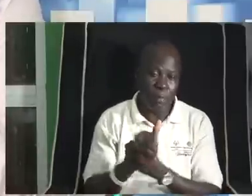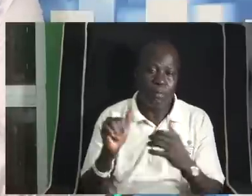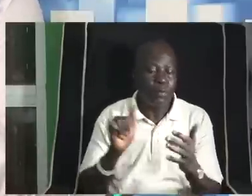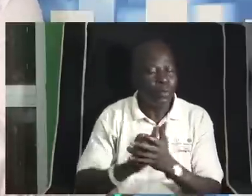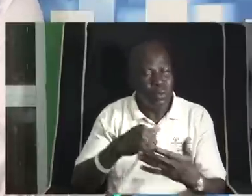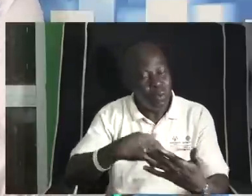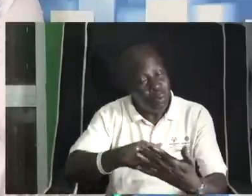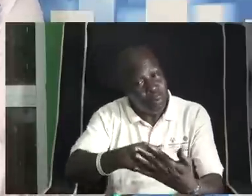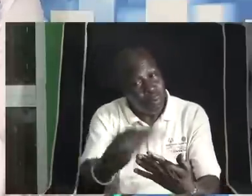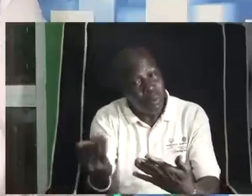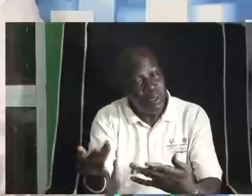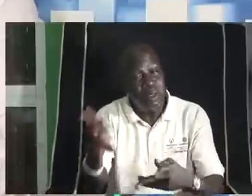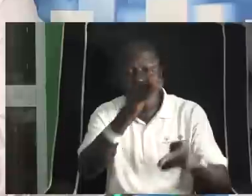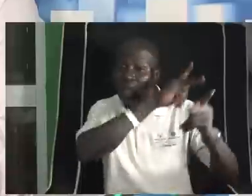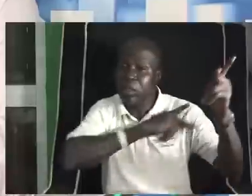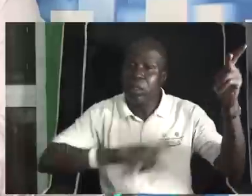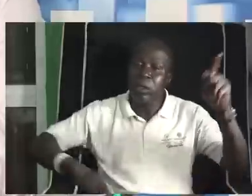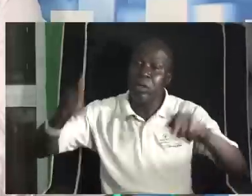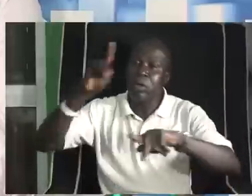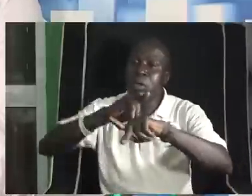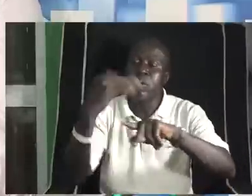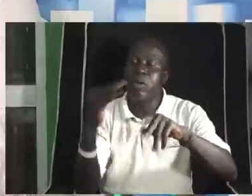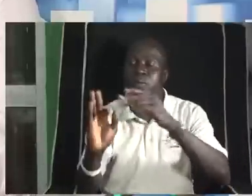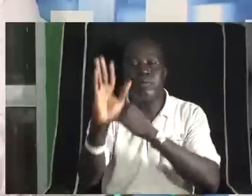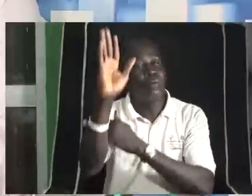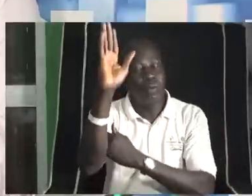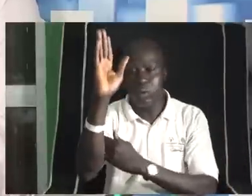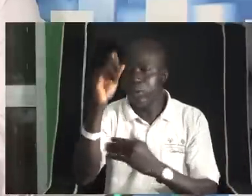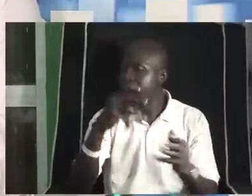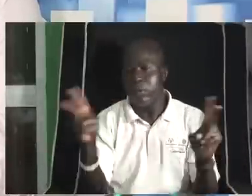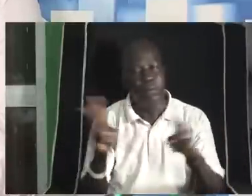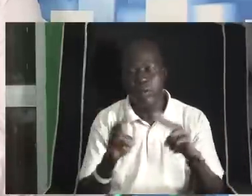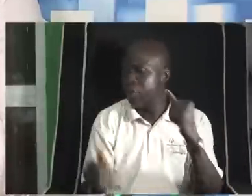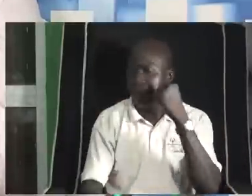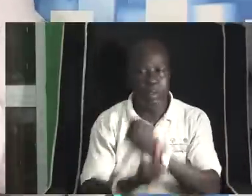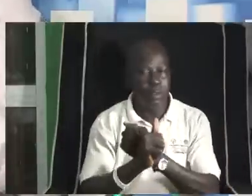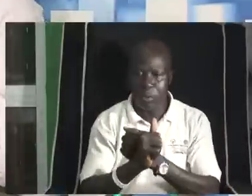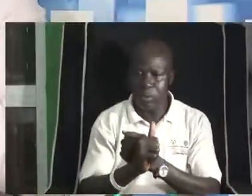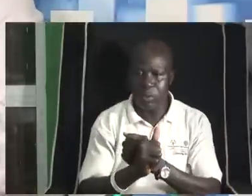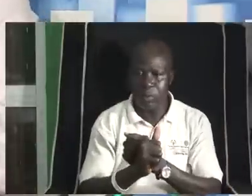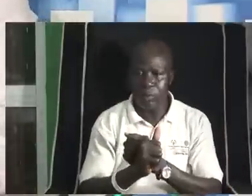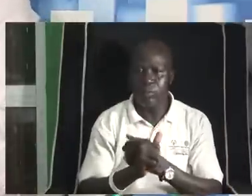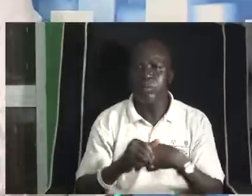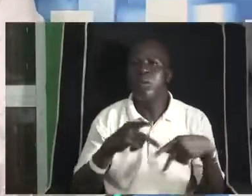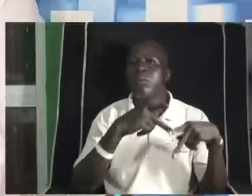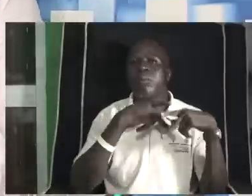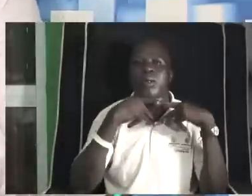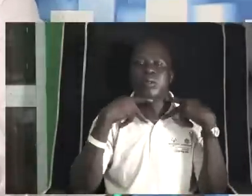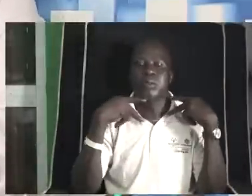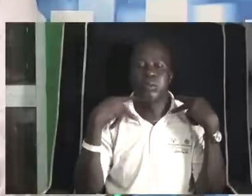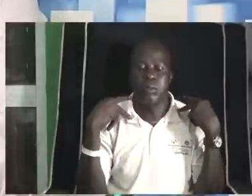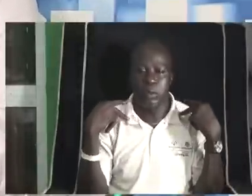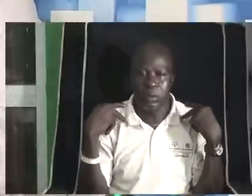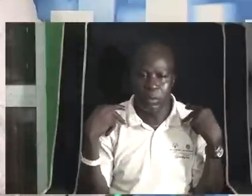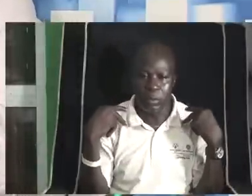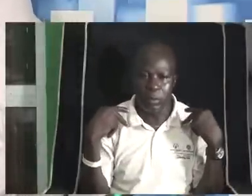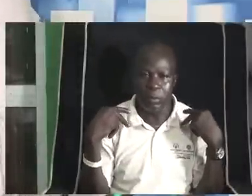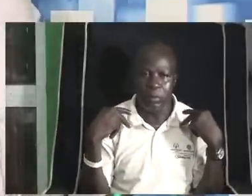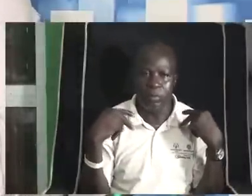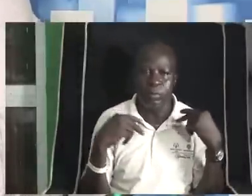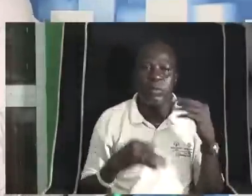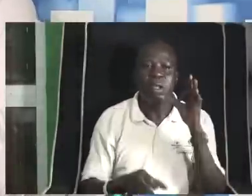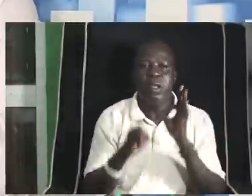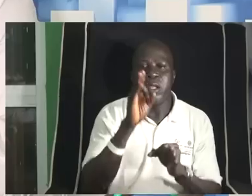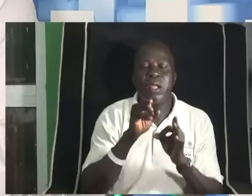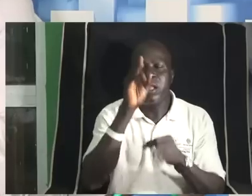miss ijoba oro. To miss the kingdom of God. Olewu. It's very dangerous. Eh, alufa apete. Alufa apete. Eyan ba se